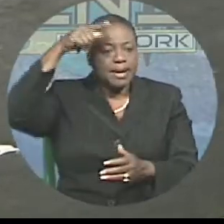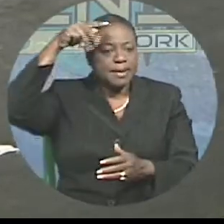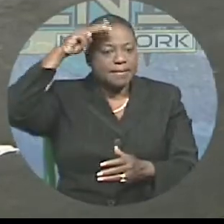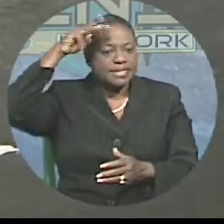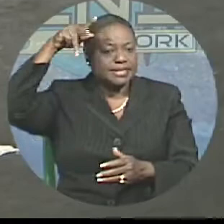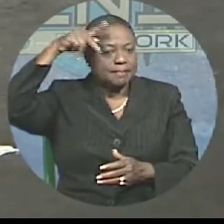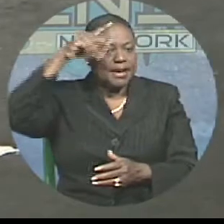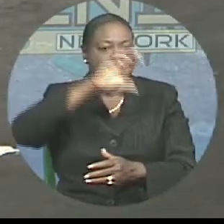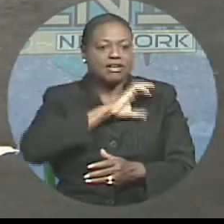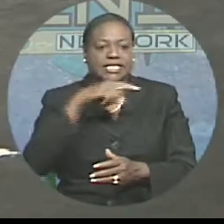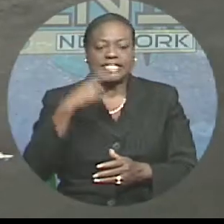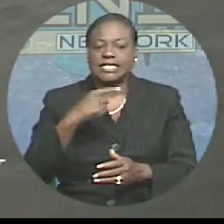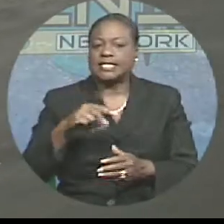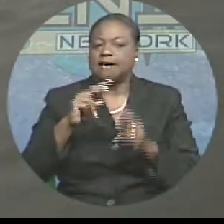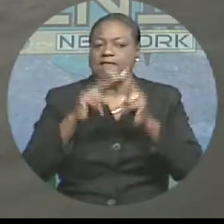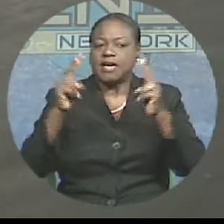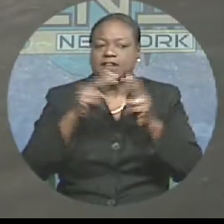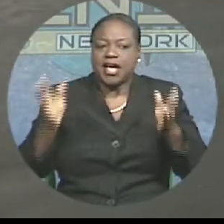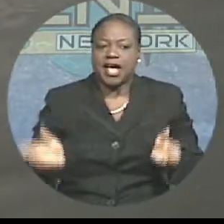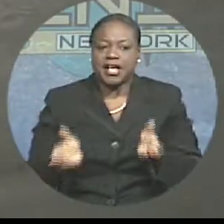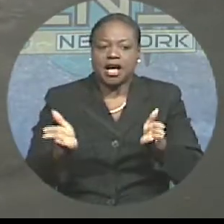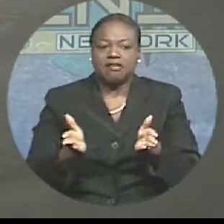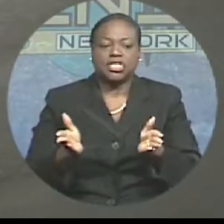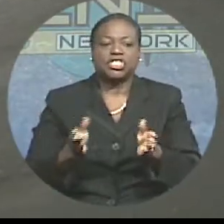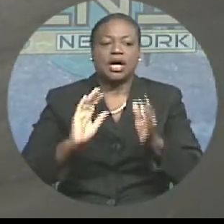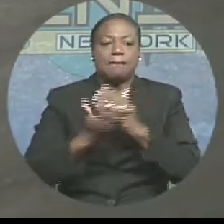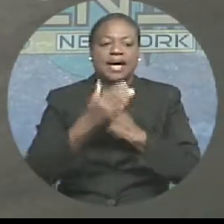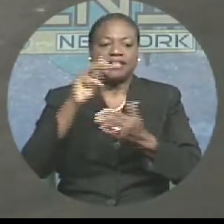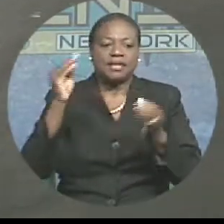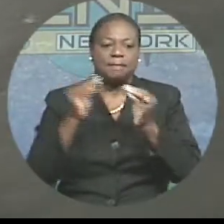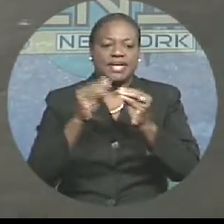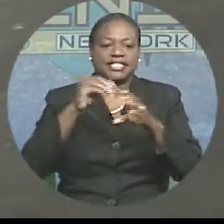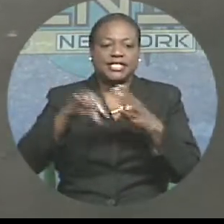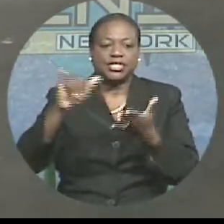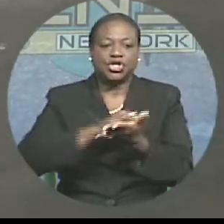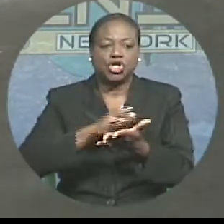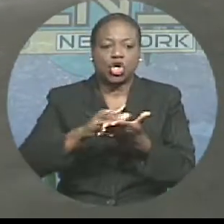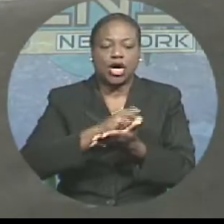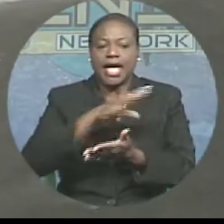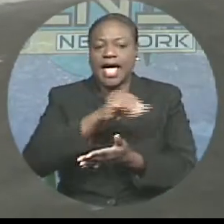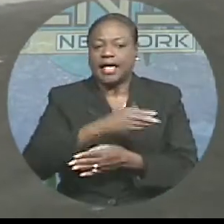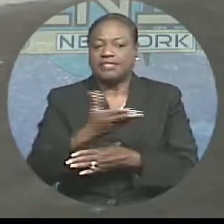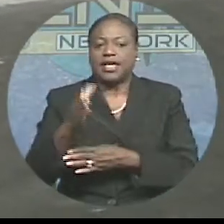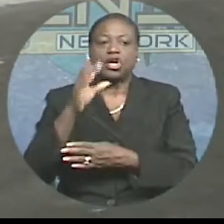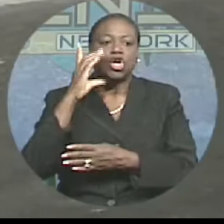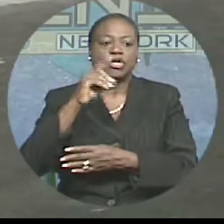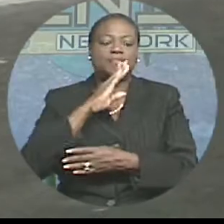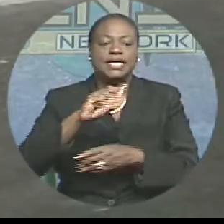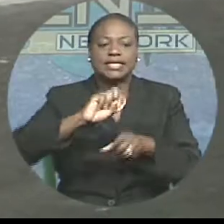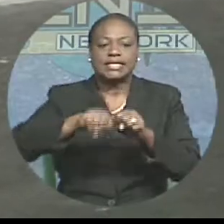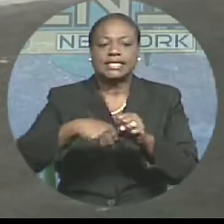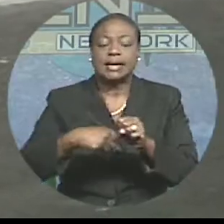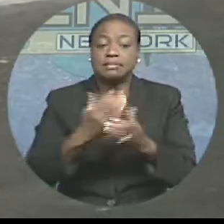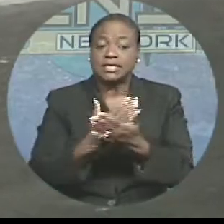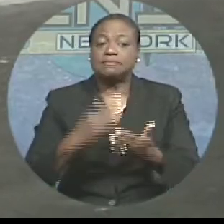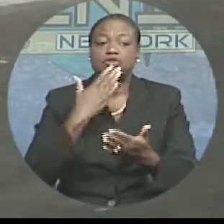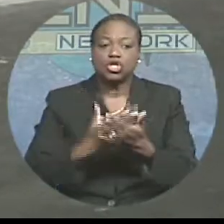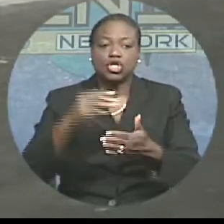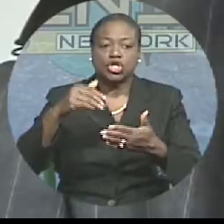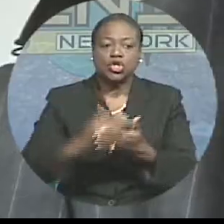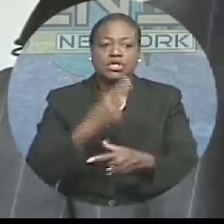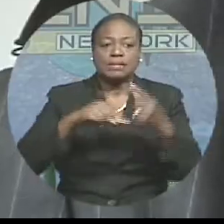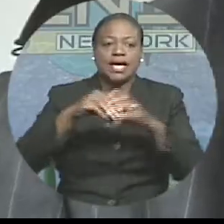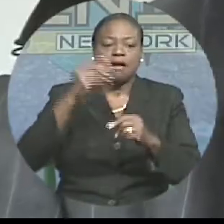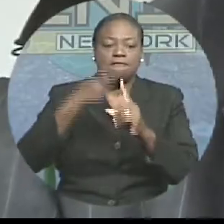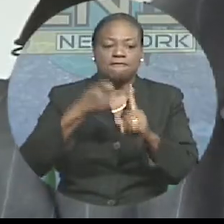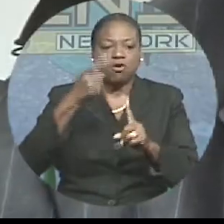Christie says he's very encouraged by those meetings in New York and says there could be some good news coming out of it for Grand Bahama.